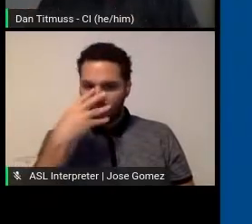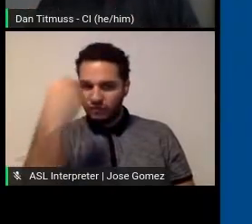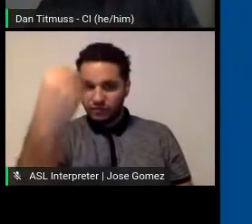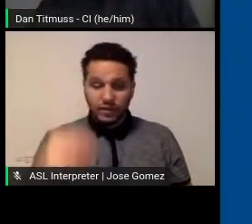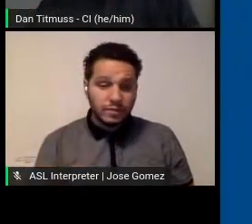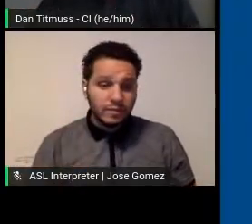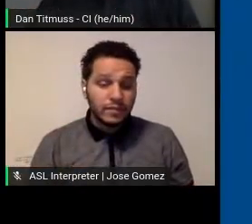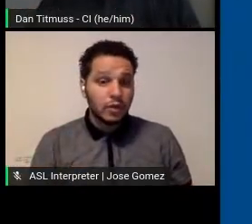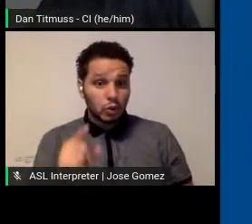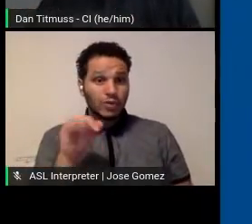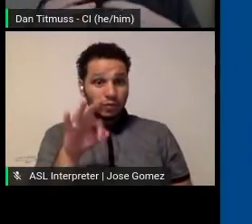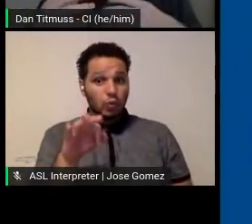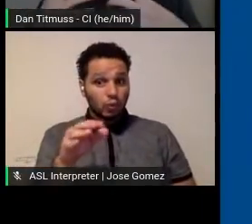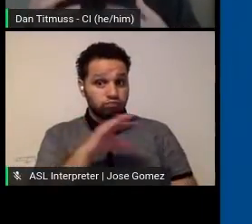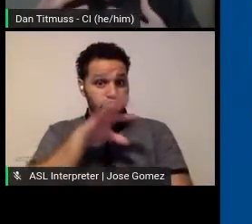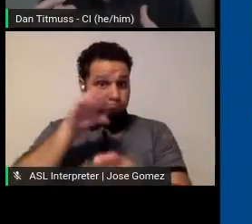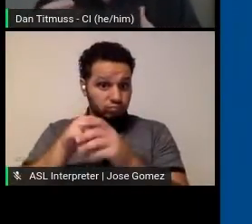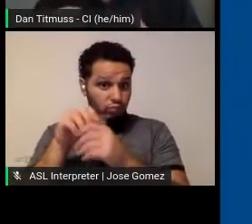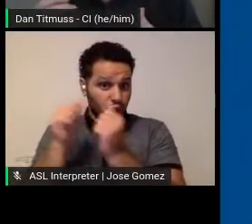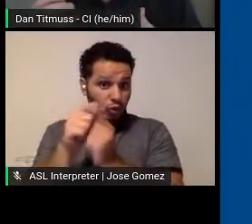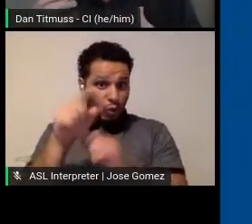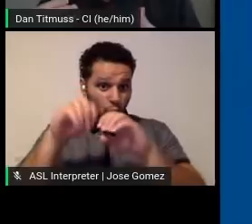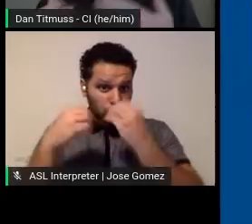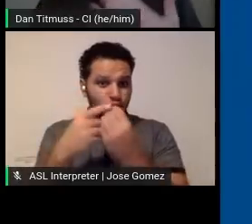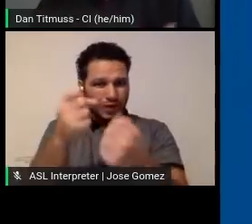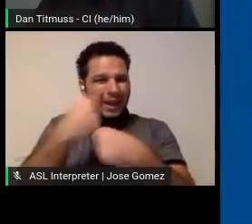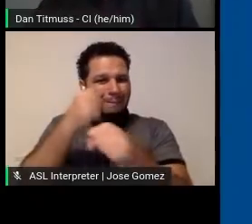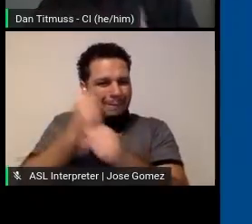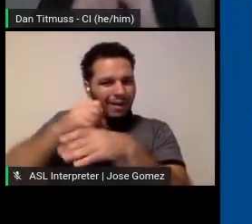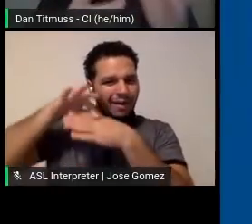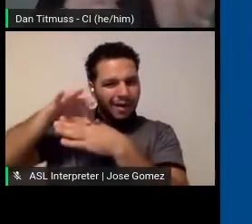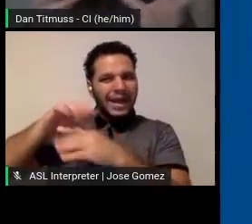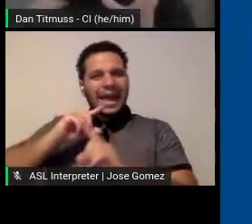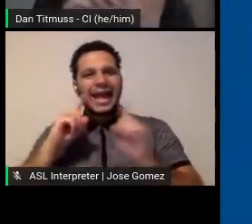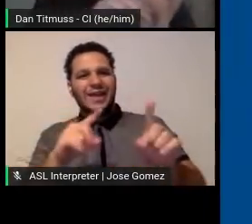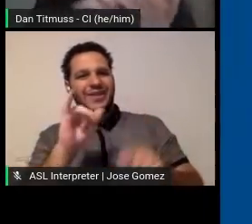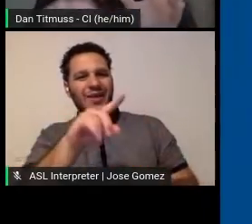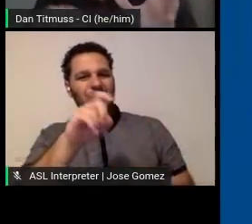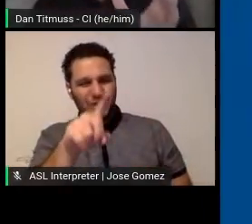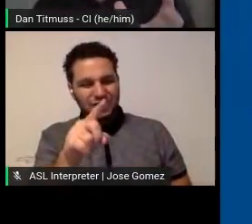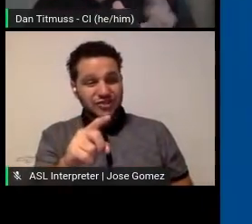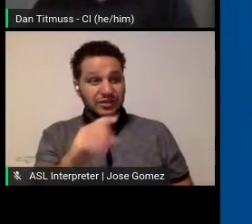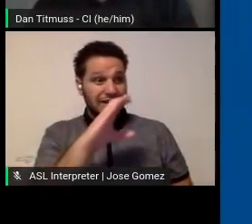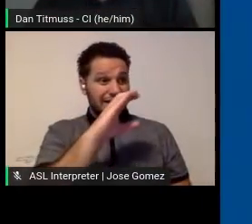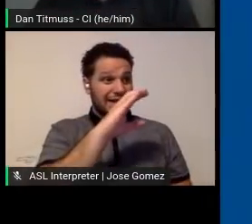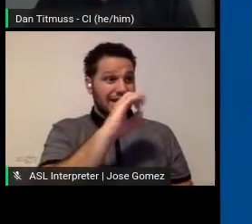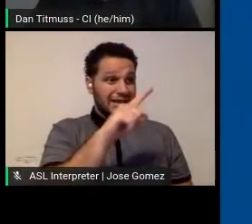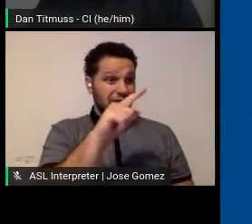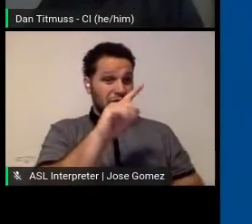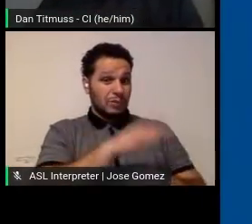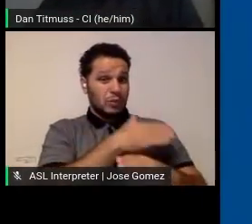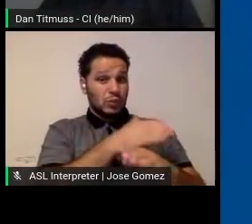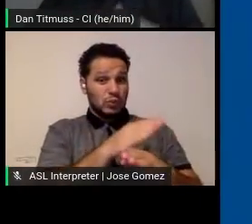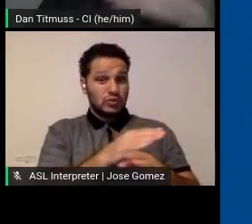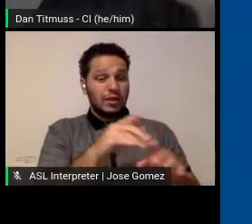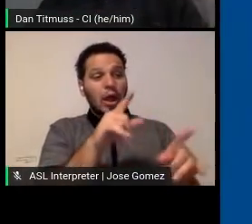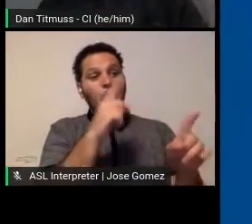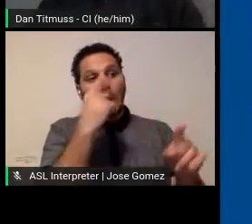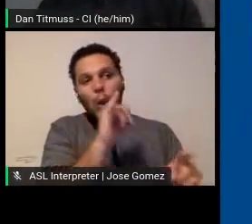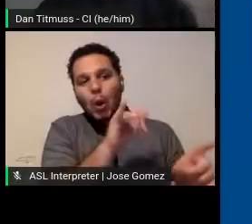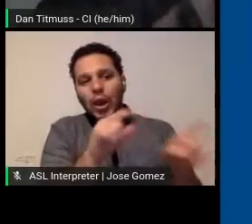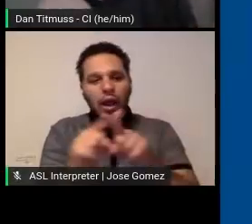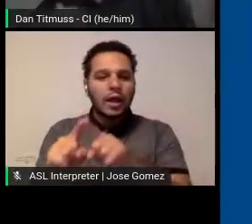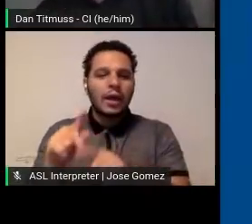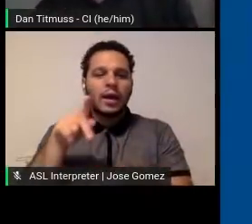organization, then you can create a piece of content that answers this question of classical music like Peter and the Wolf, either, you know, a bunch